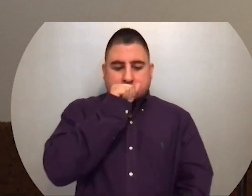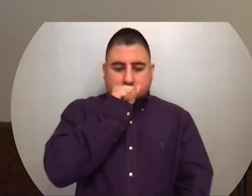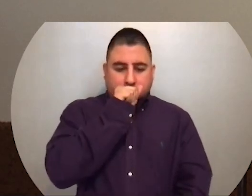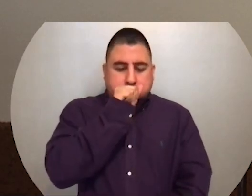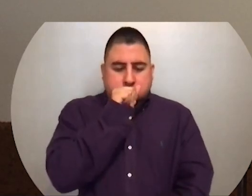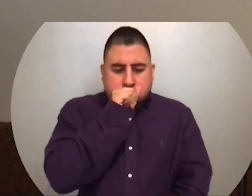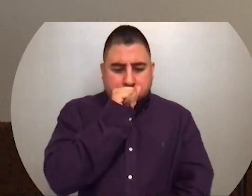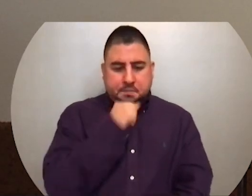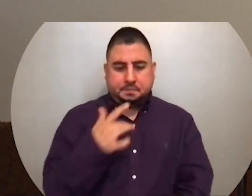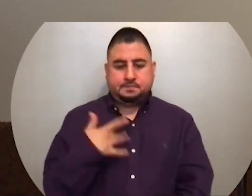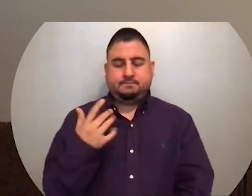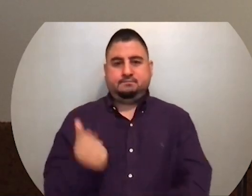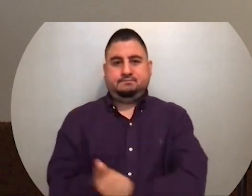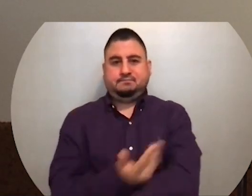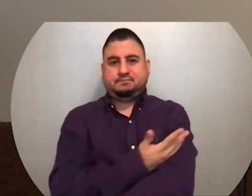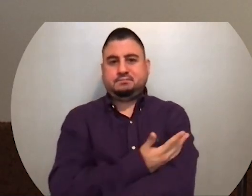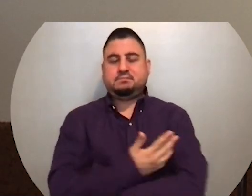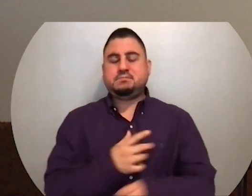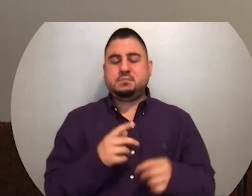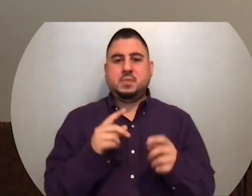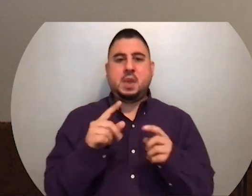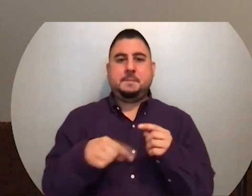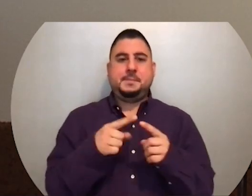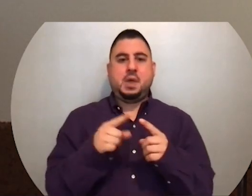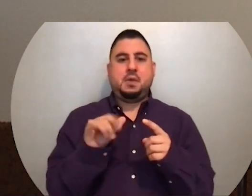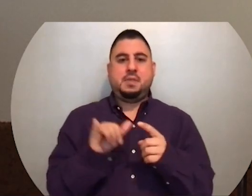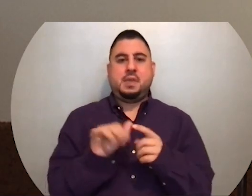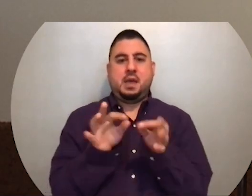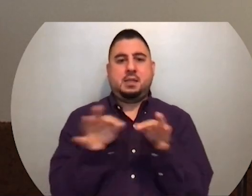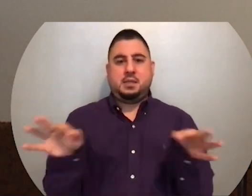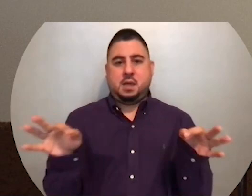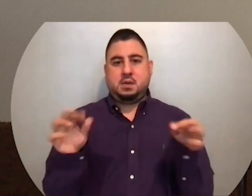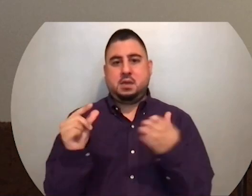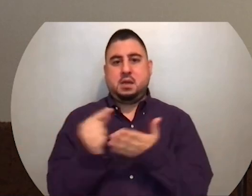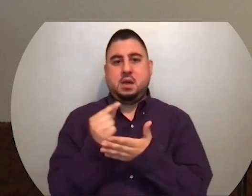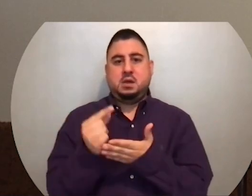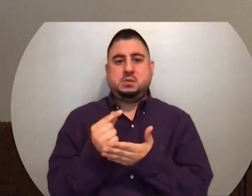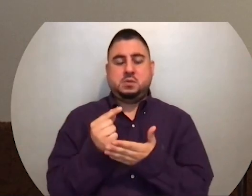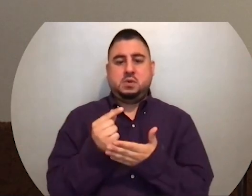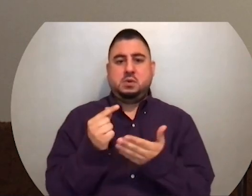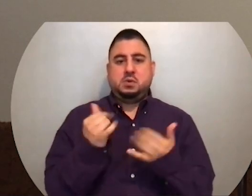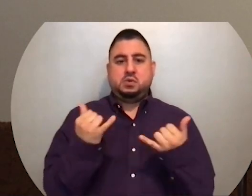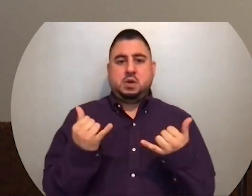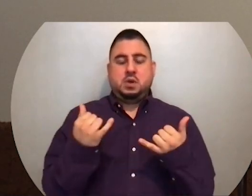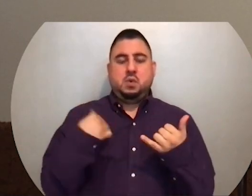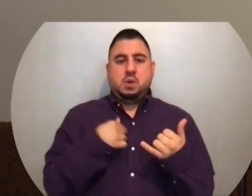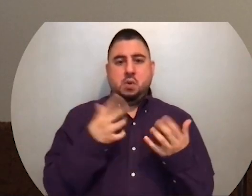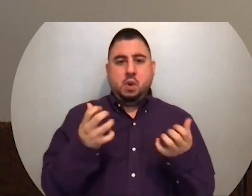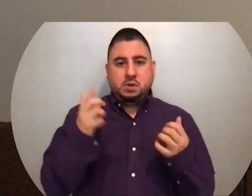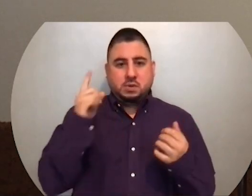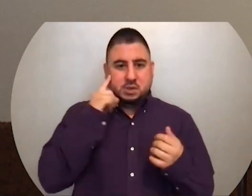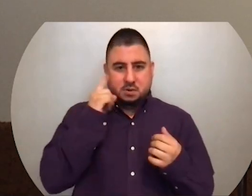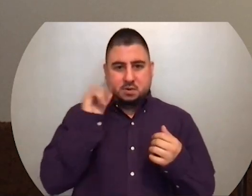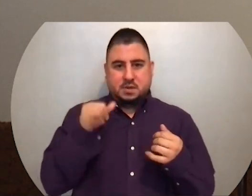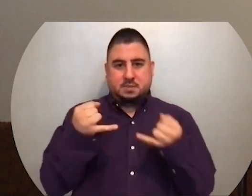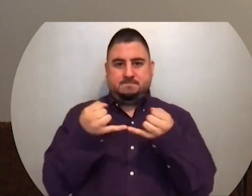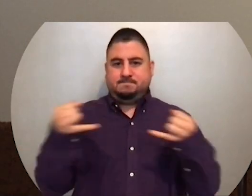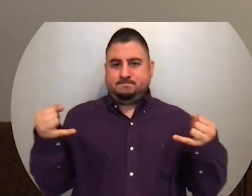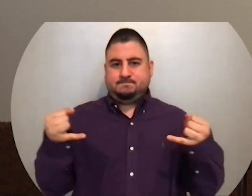Always gives me chills, that last line in the Gospel today. Though that line that we all wish to hear so very